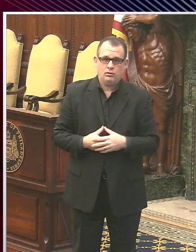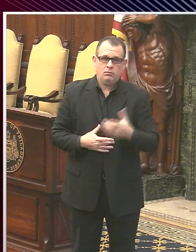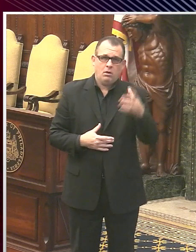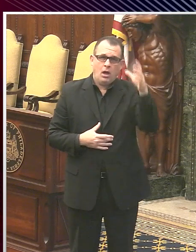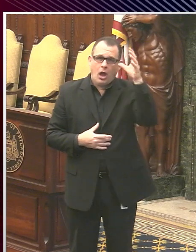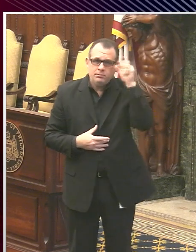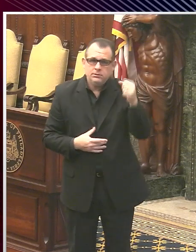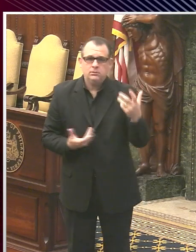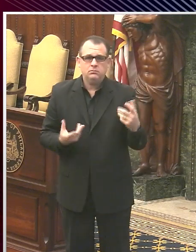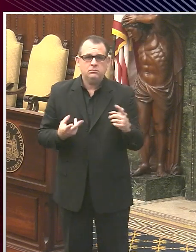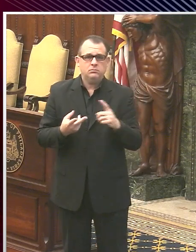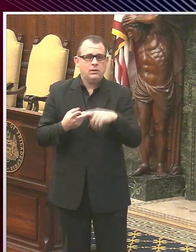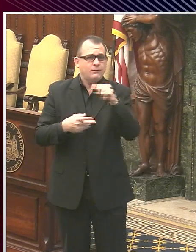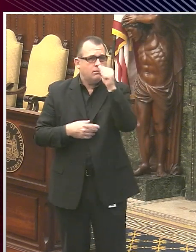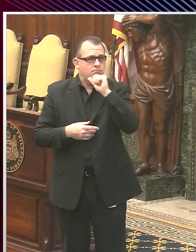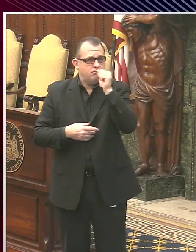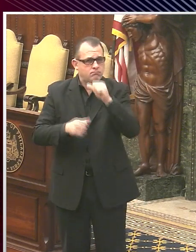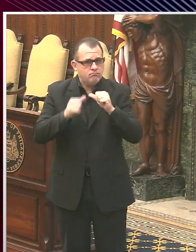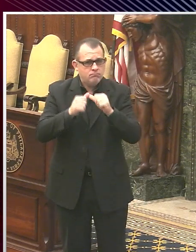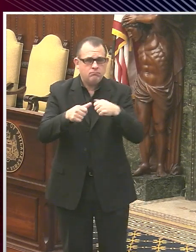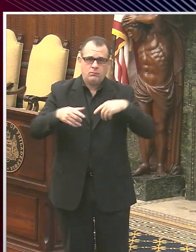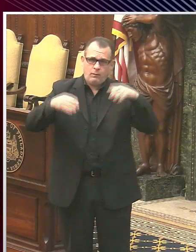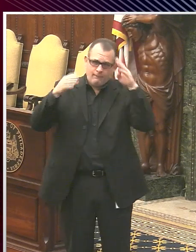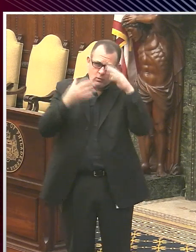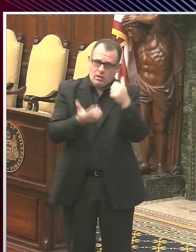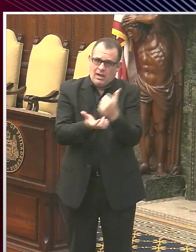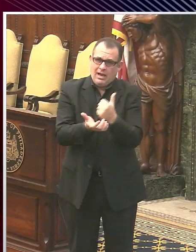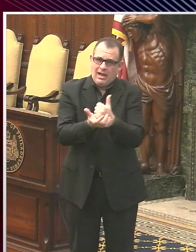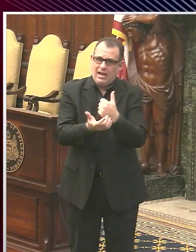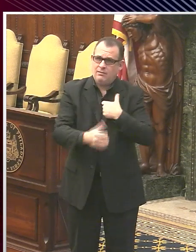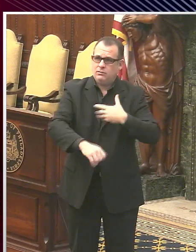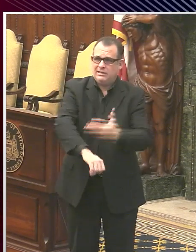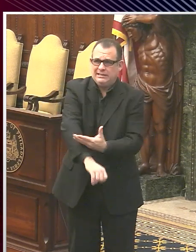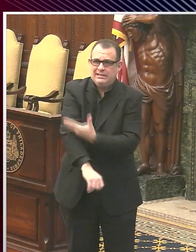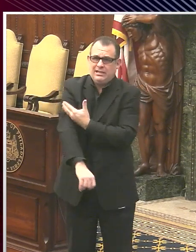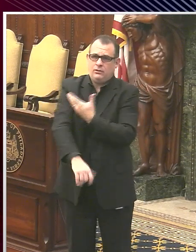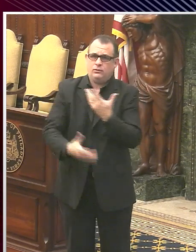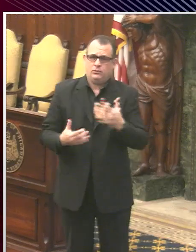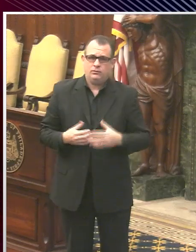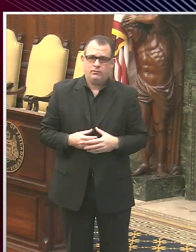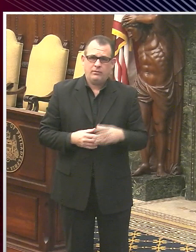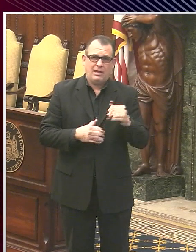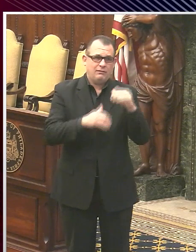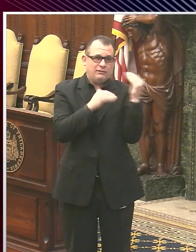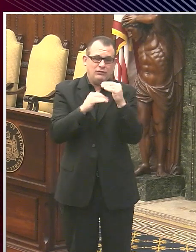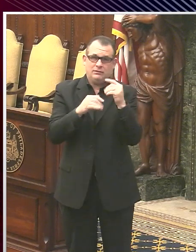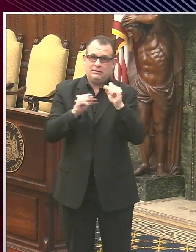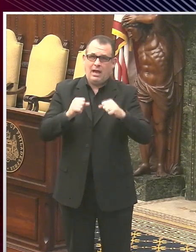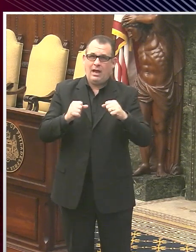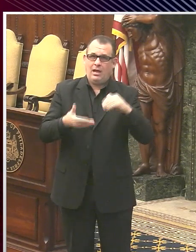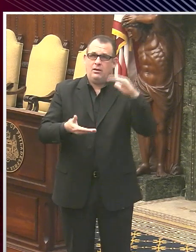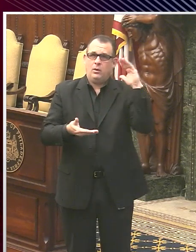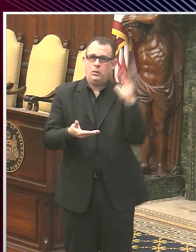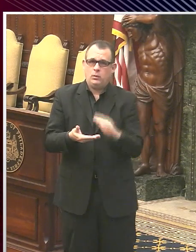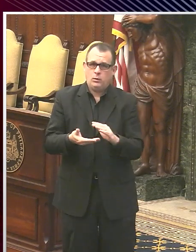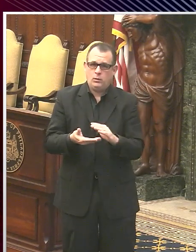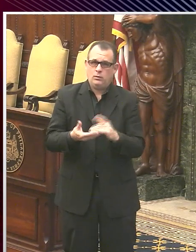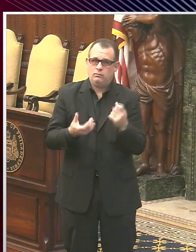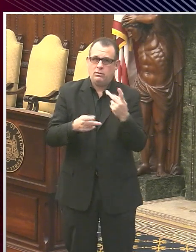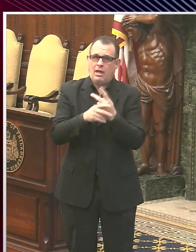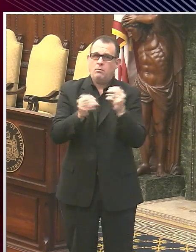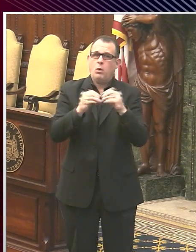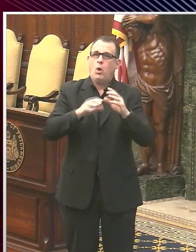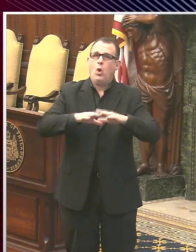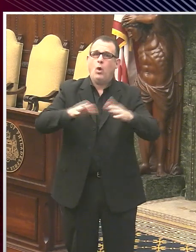guidelines will all help boost the chances that we'll be able to ease more restrictions and, more importantly, stay open. As many